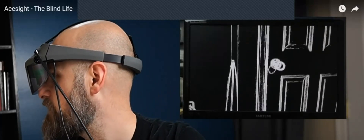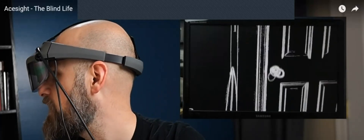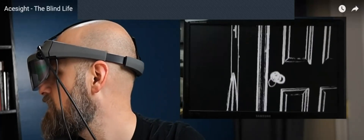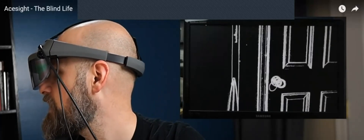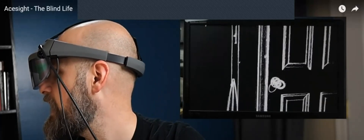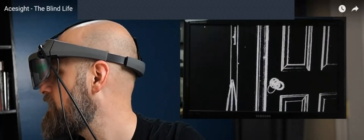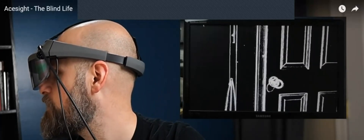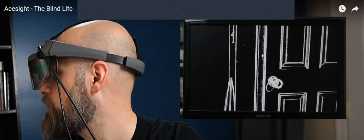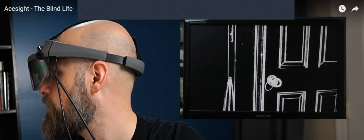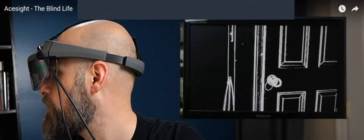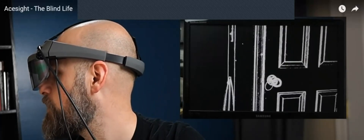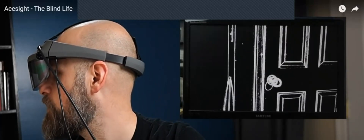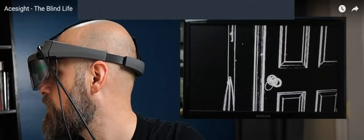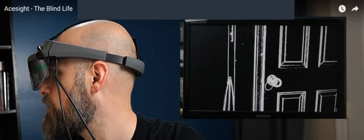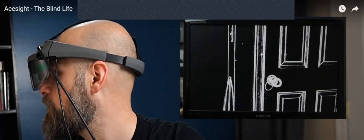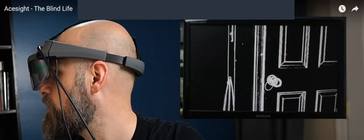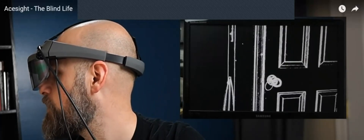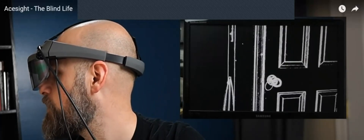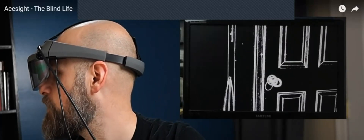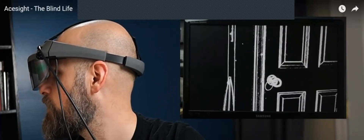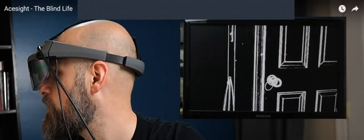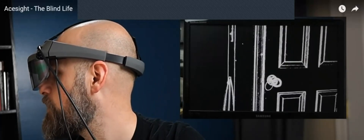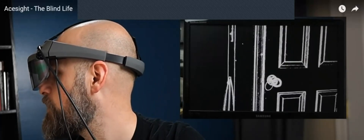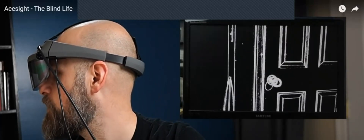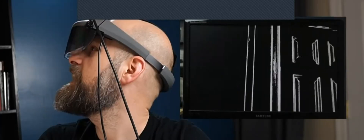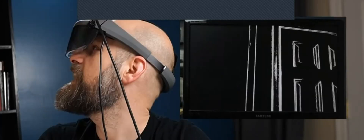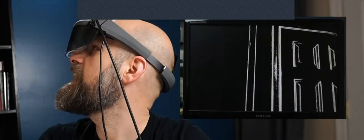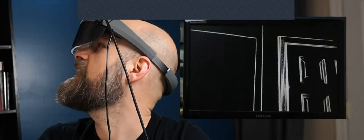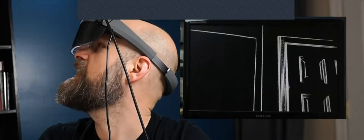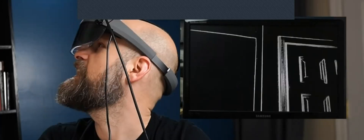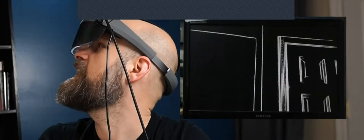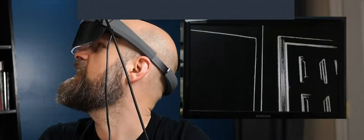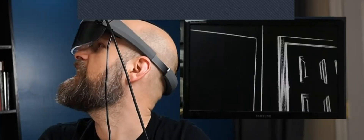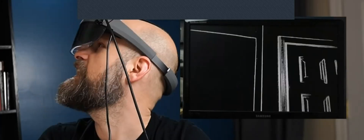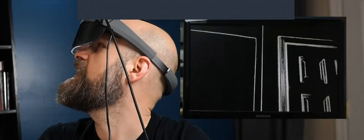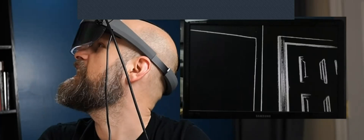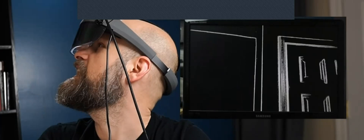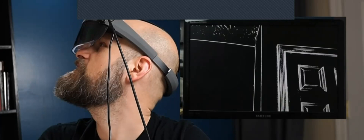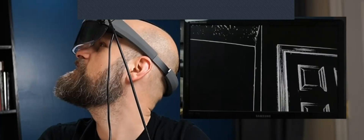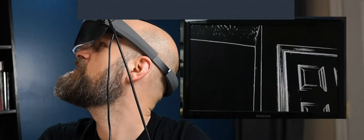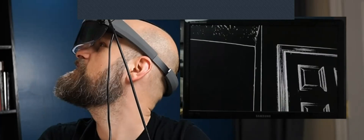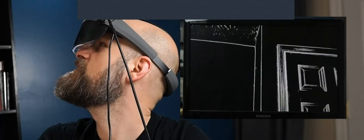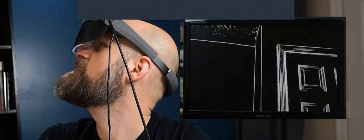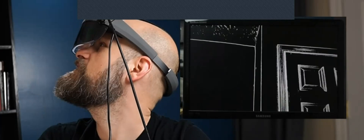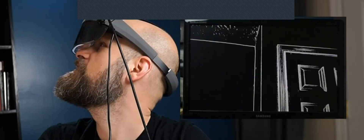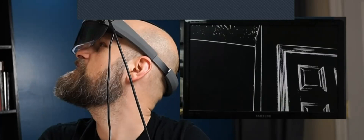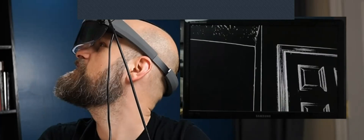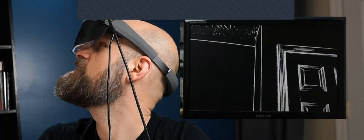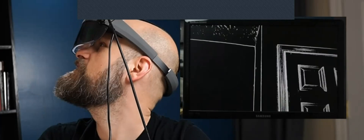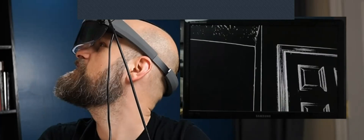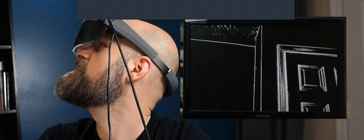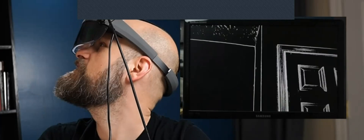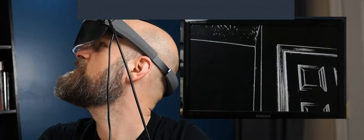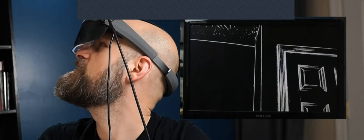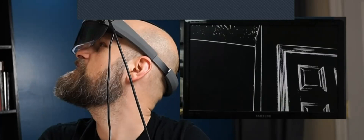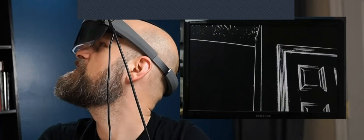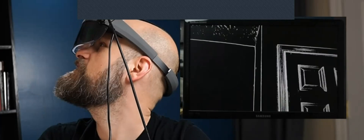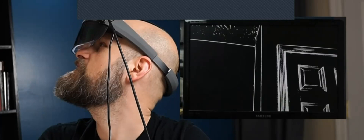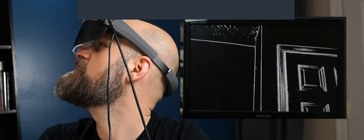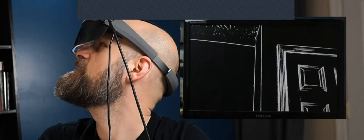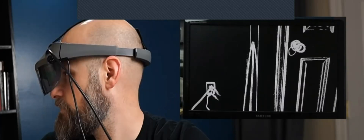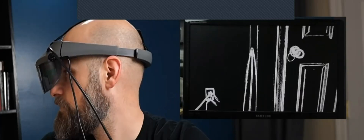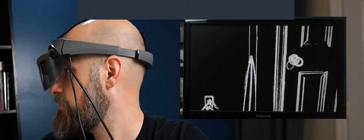So like if I look at the door over there, I can detect the edge of the door and the edge of the wall.